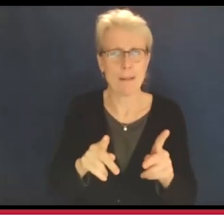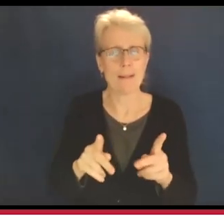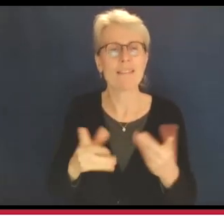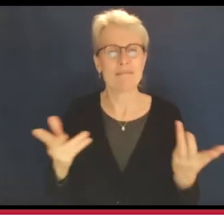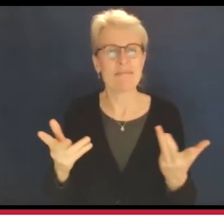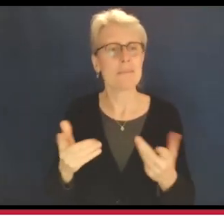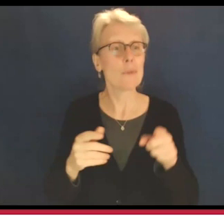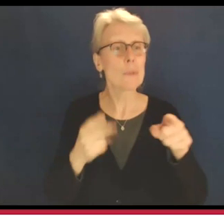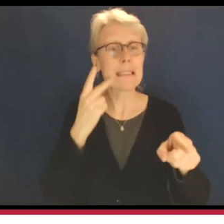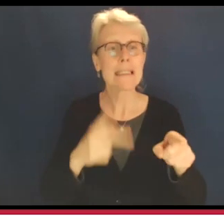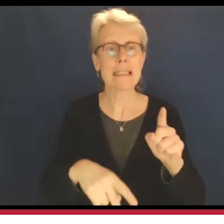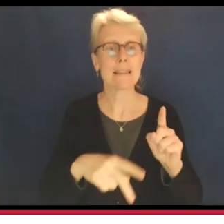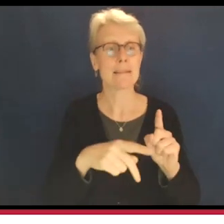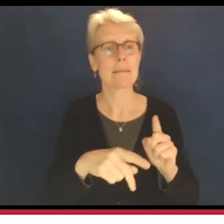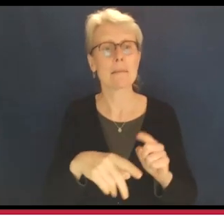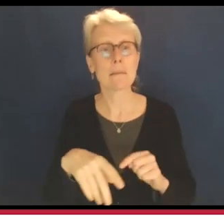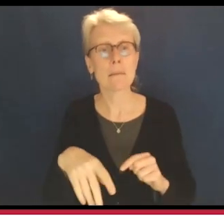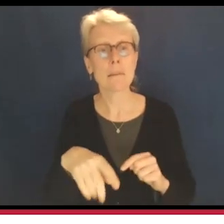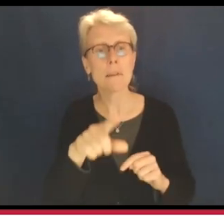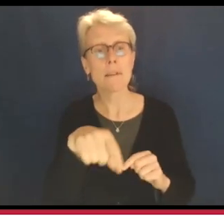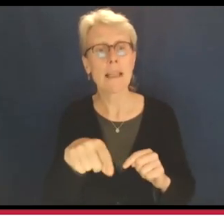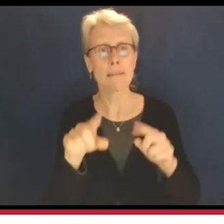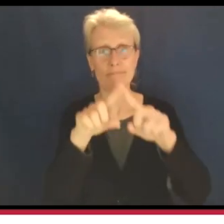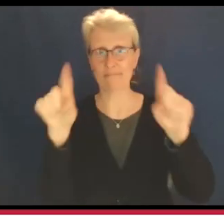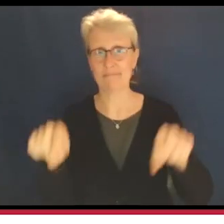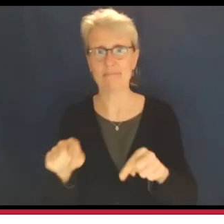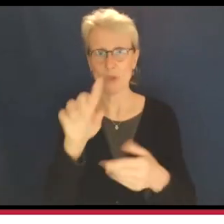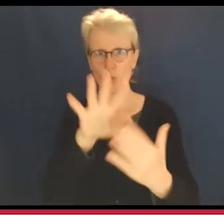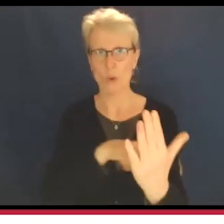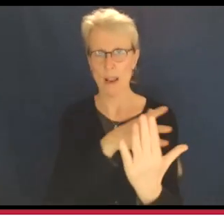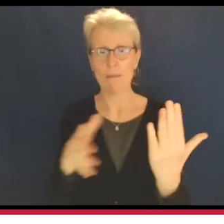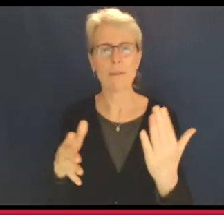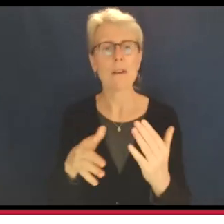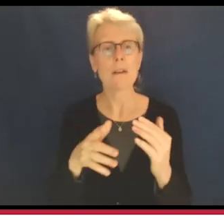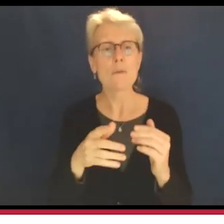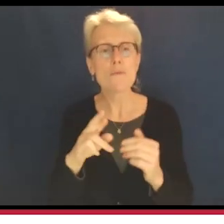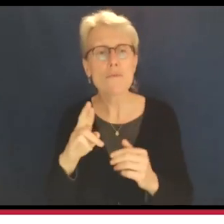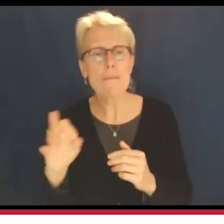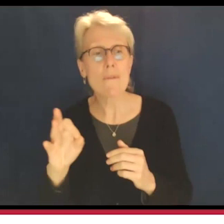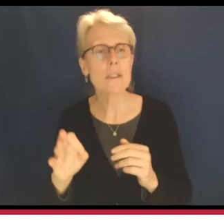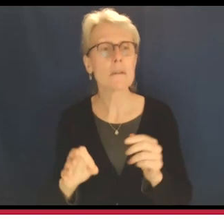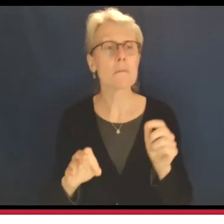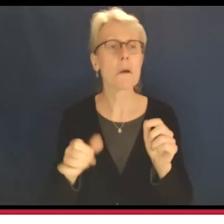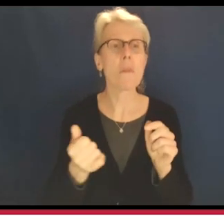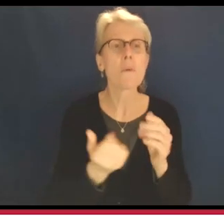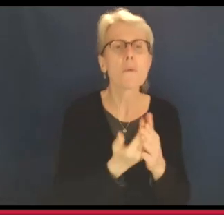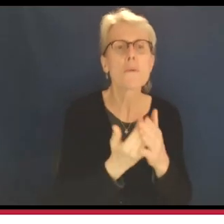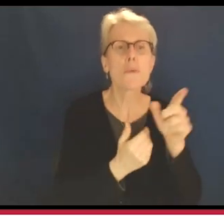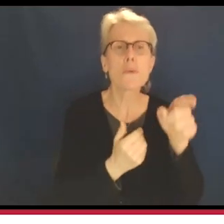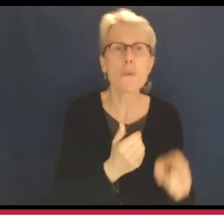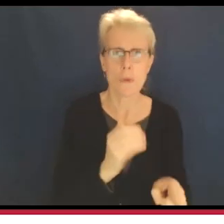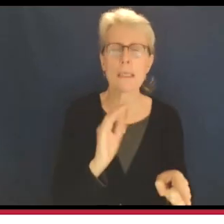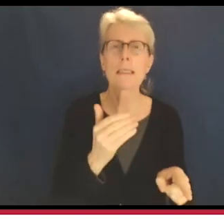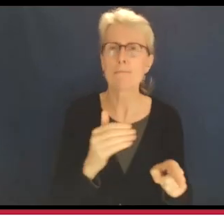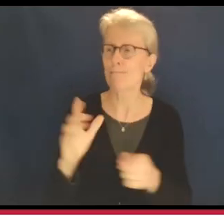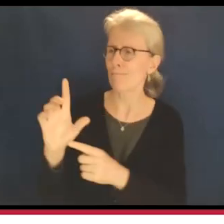the reference shown, from which the graph is taken there, most of the other ones, if not all, are new drug-resistant forms